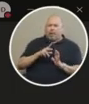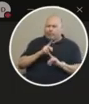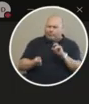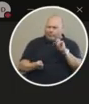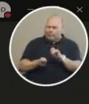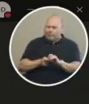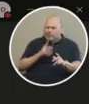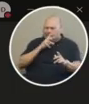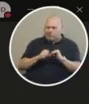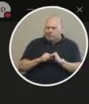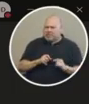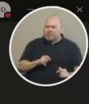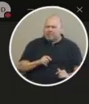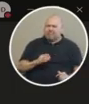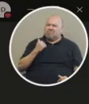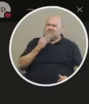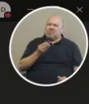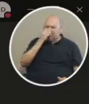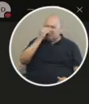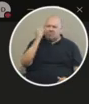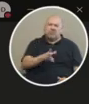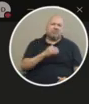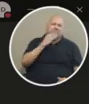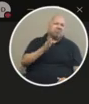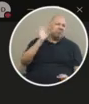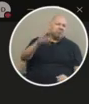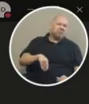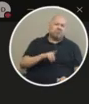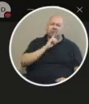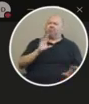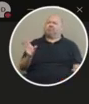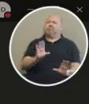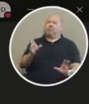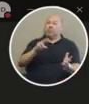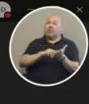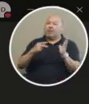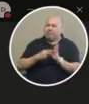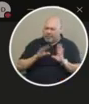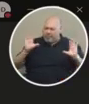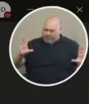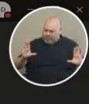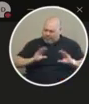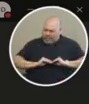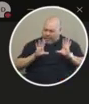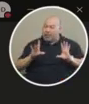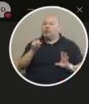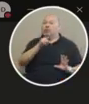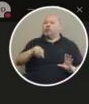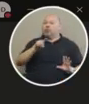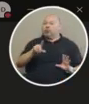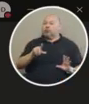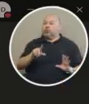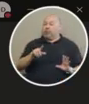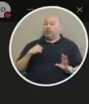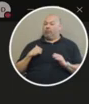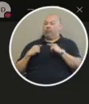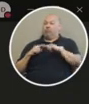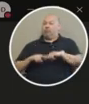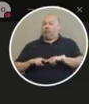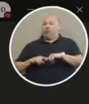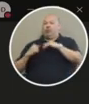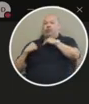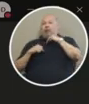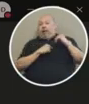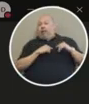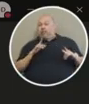any lack of respect at all whatsoever. What I simply meant was that y'all should lean on us to come up with